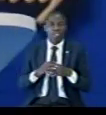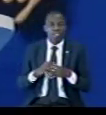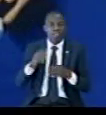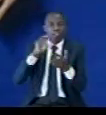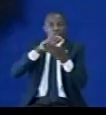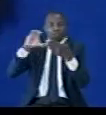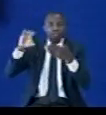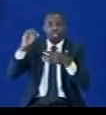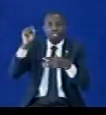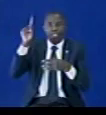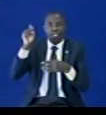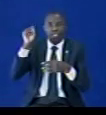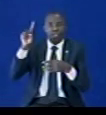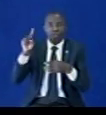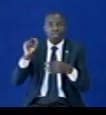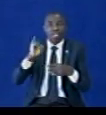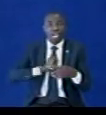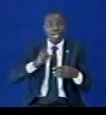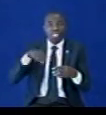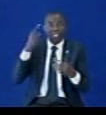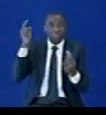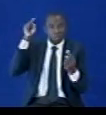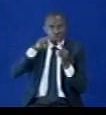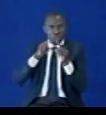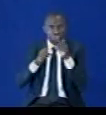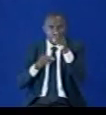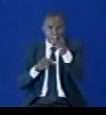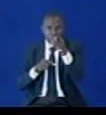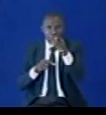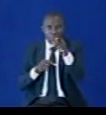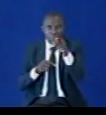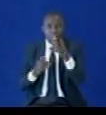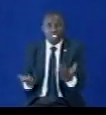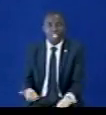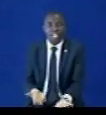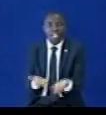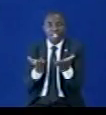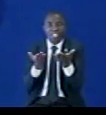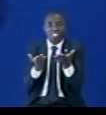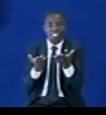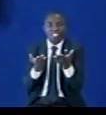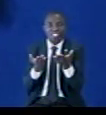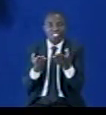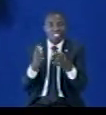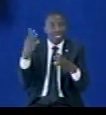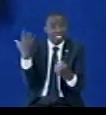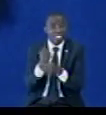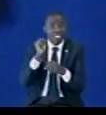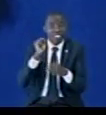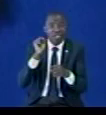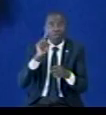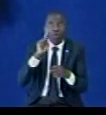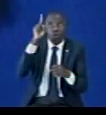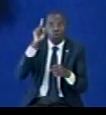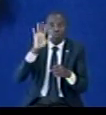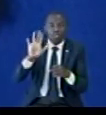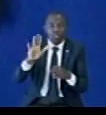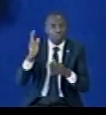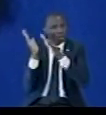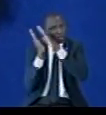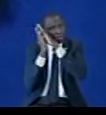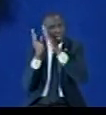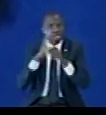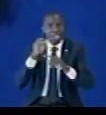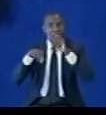11, it says, I say unto thee, arise, take up thy bed, and